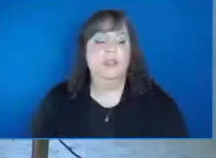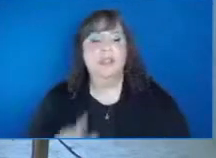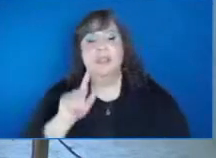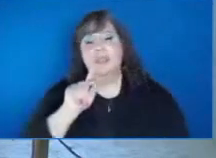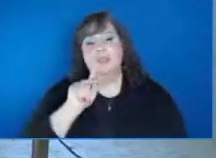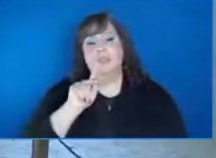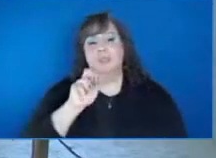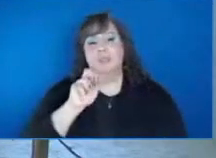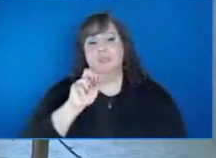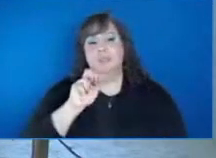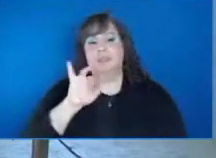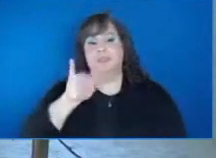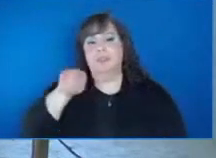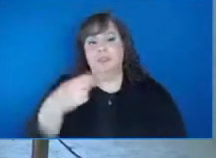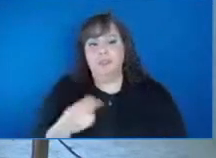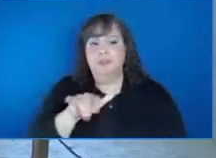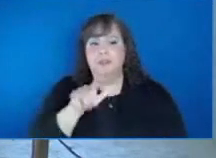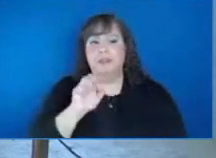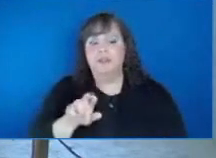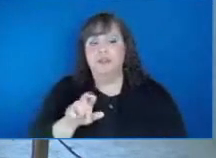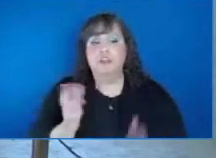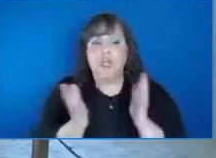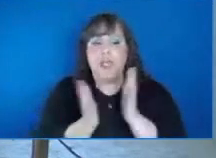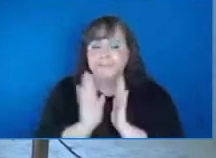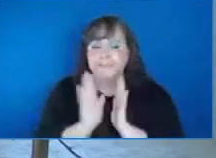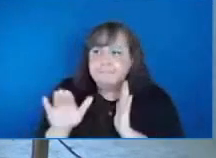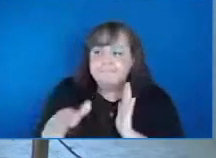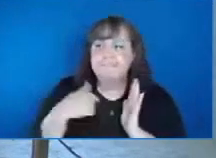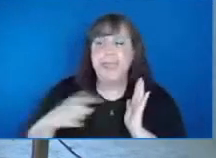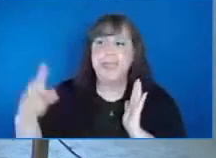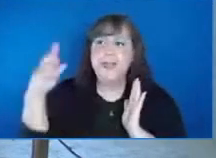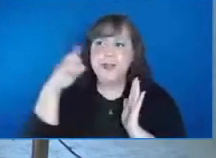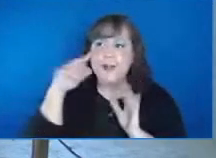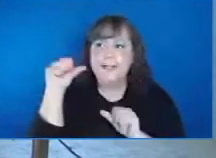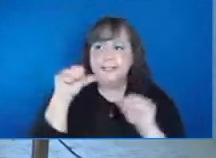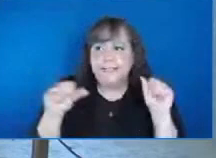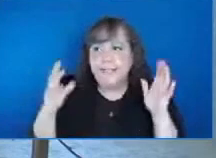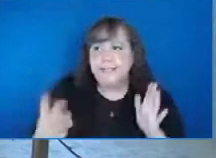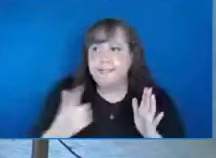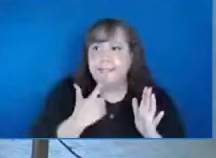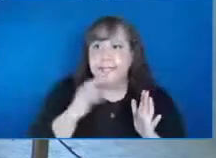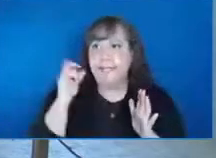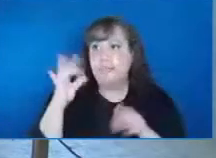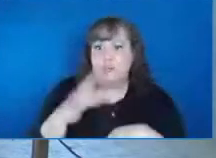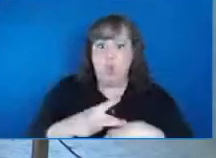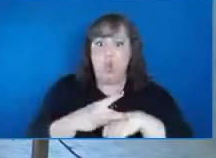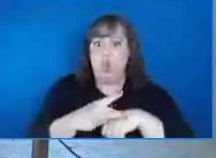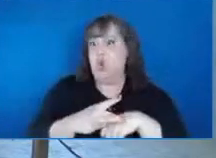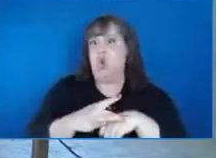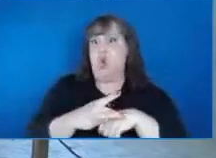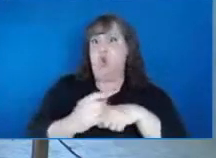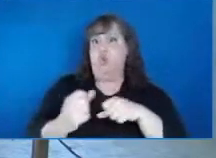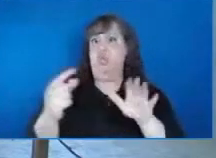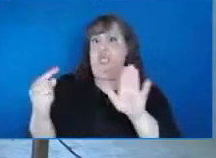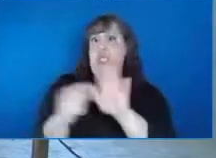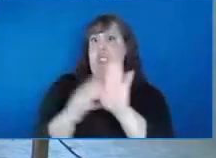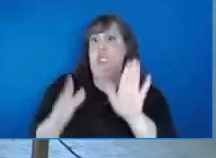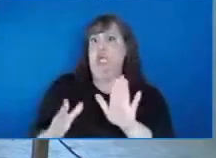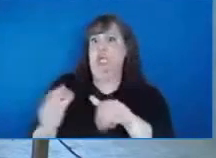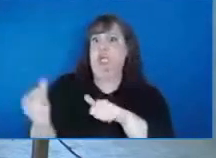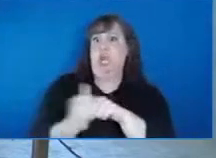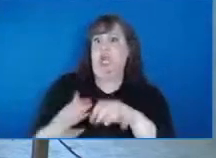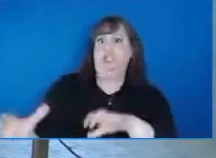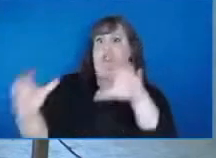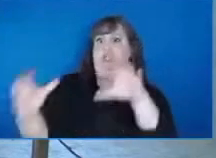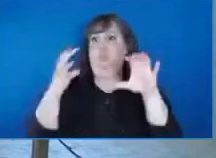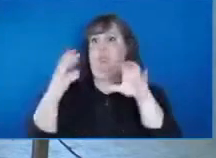say that if an Earth killer asteroid was headed our way, you'd need 5 years to spot it, get to it, bombard